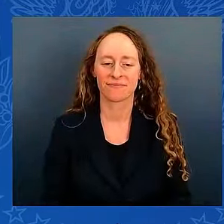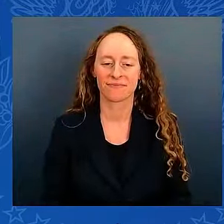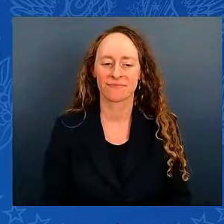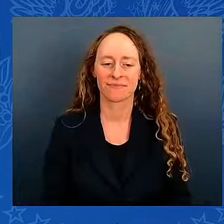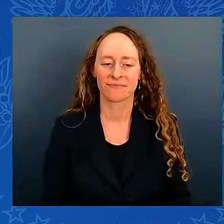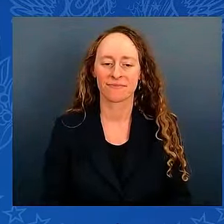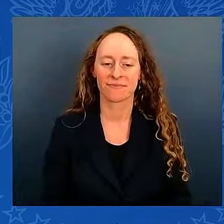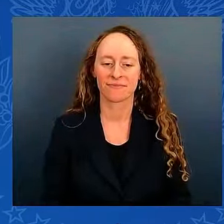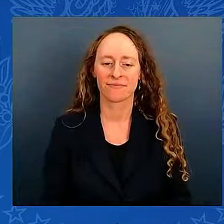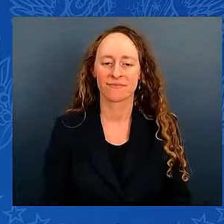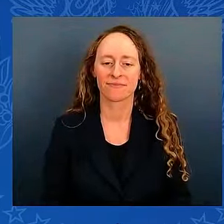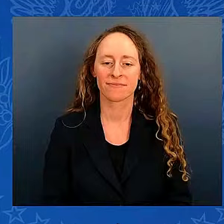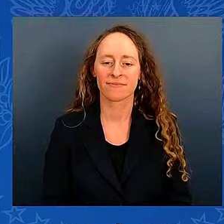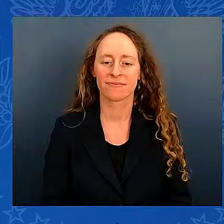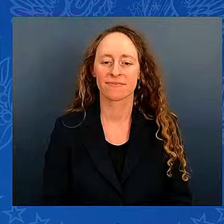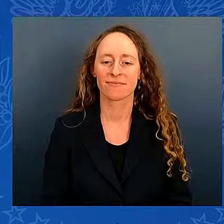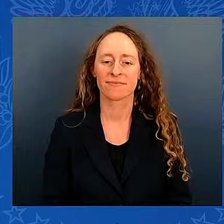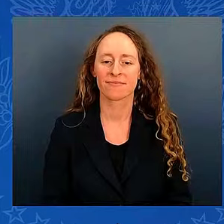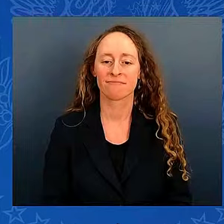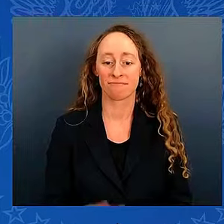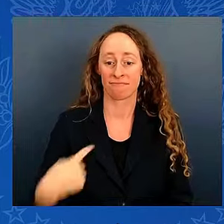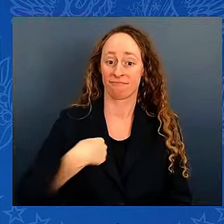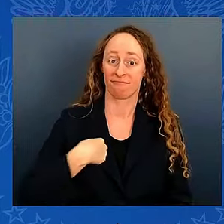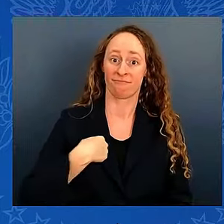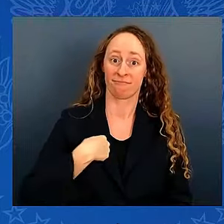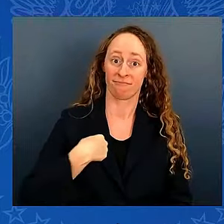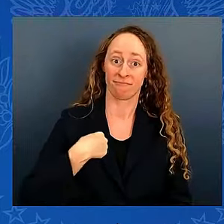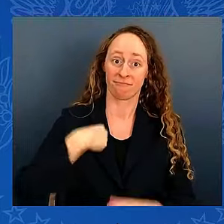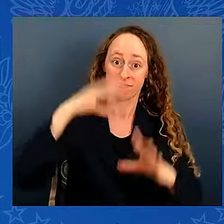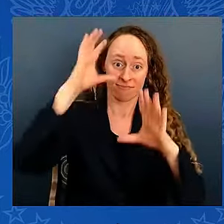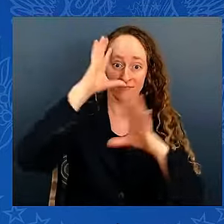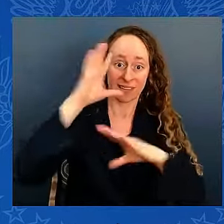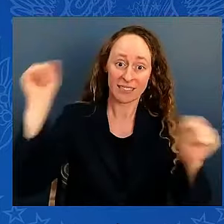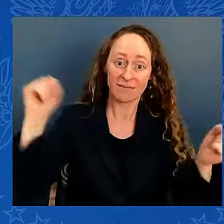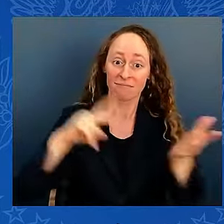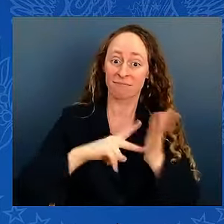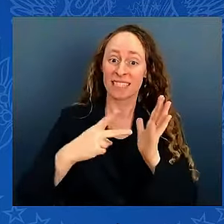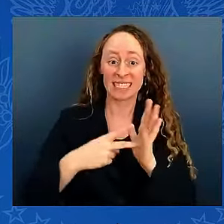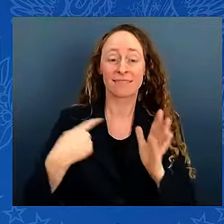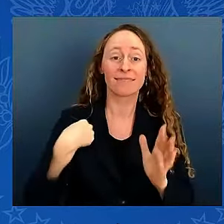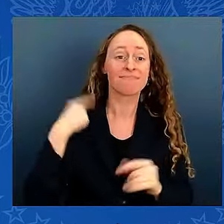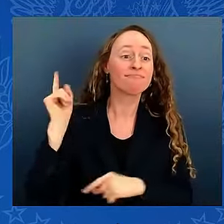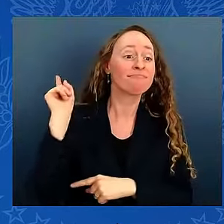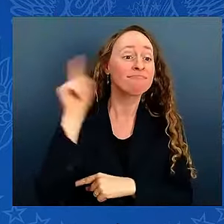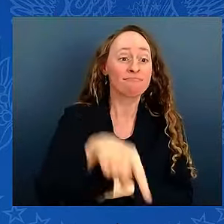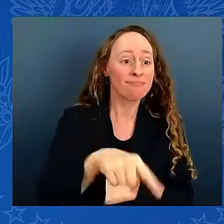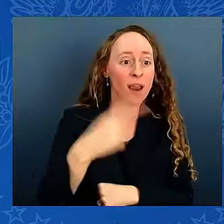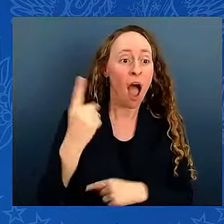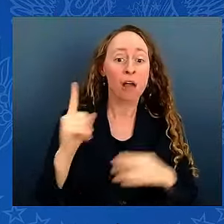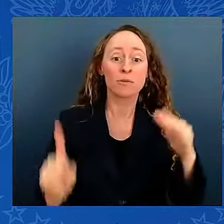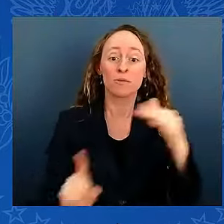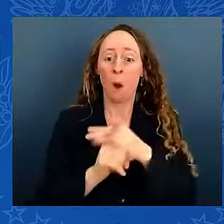Because I'm president and I cause commotion when I go places, they wouldn't let me go to the Olympics.